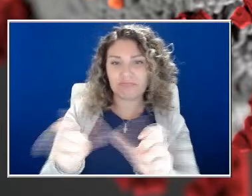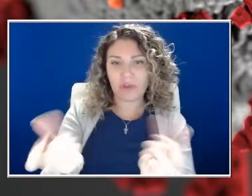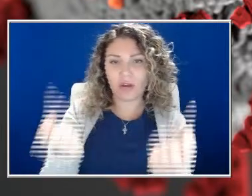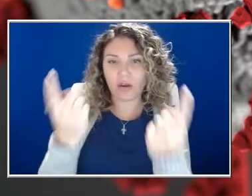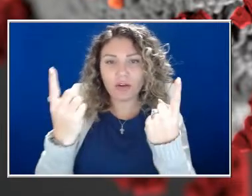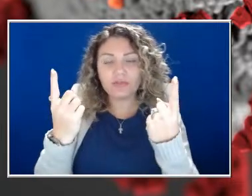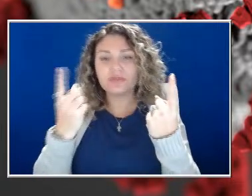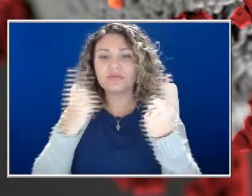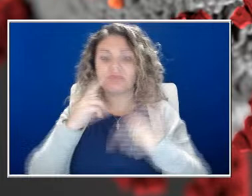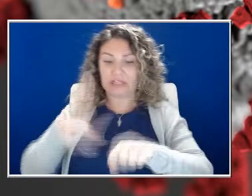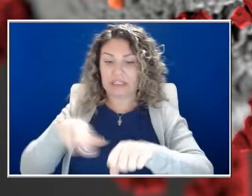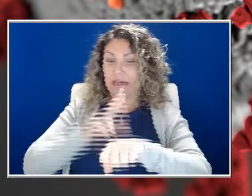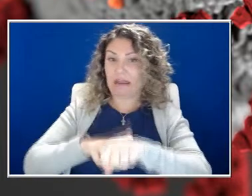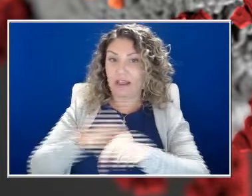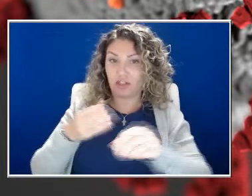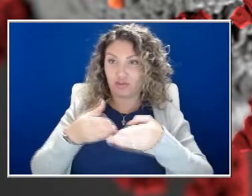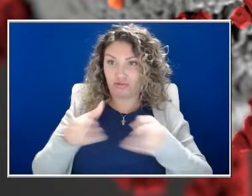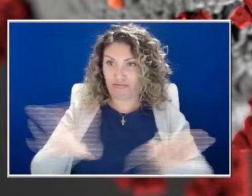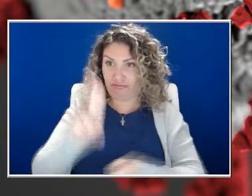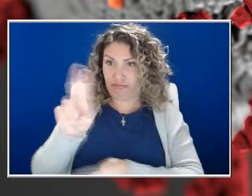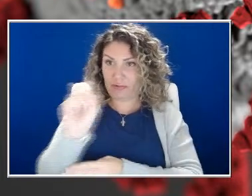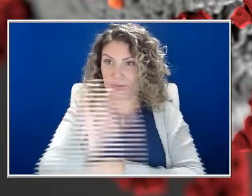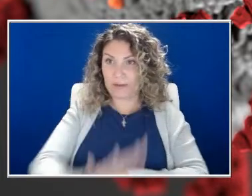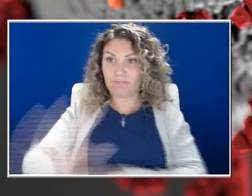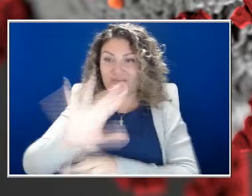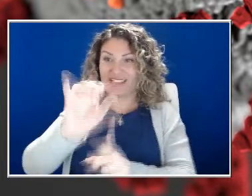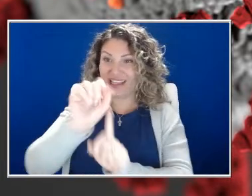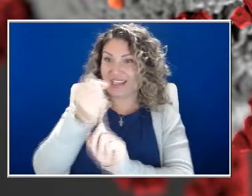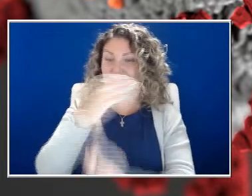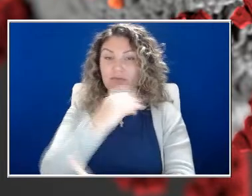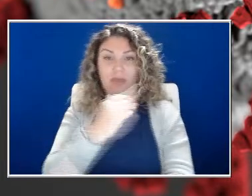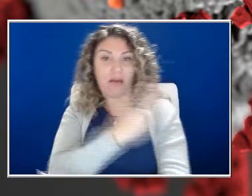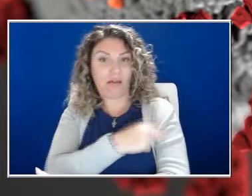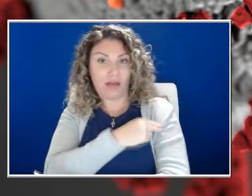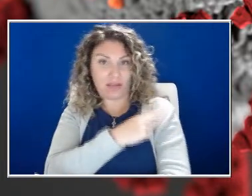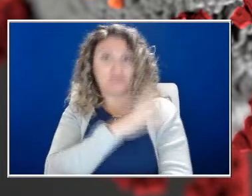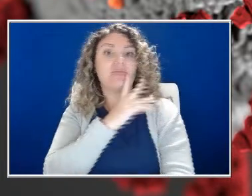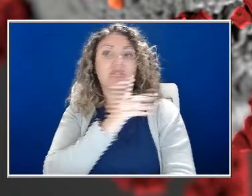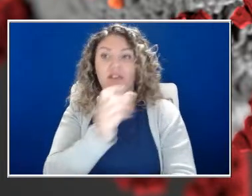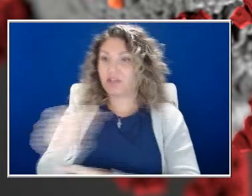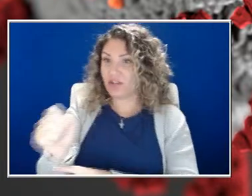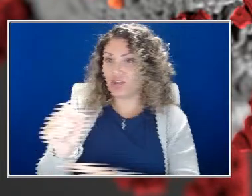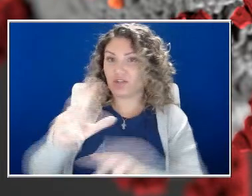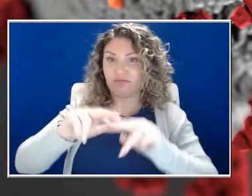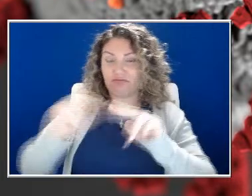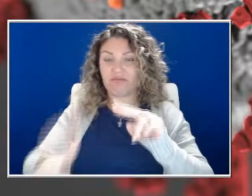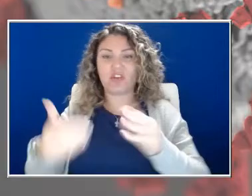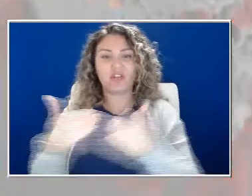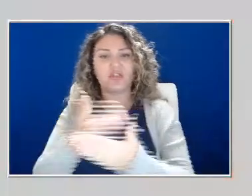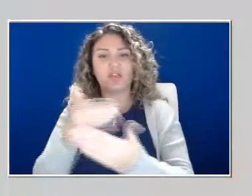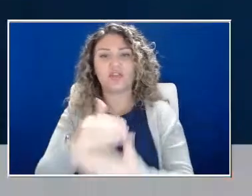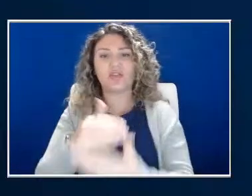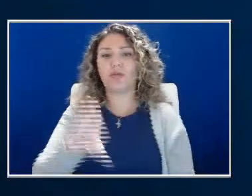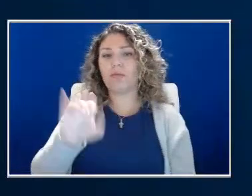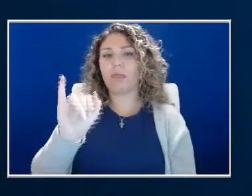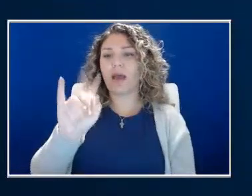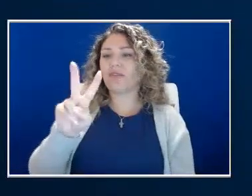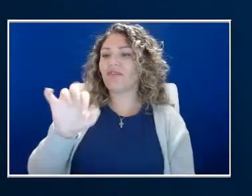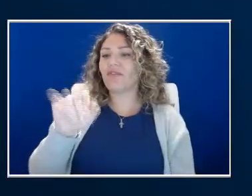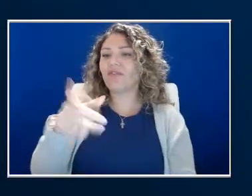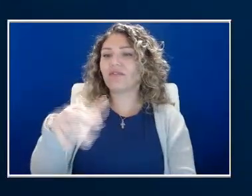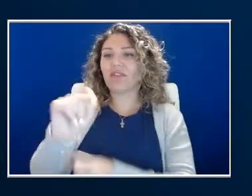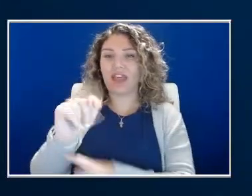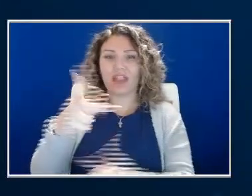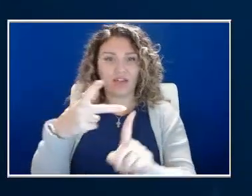nationally the cases as well as hospitalizations are going down. So the new bivalent vaccine booster is out. Yeah. The health providers say